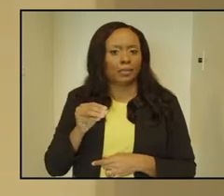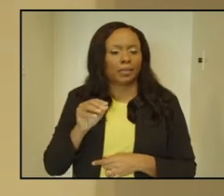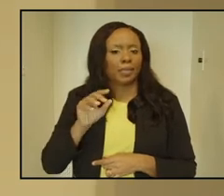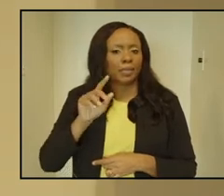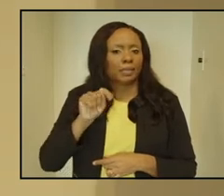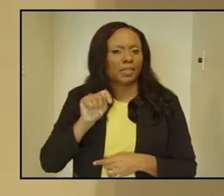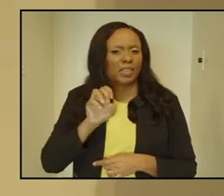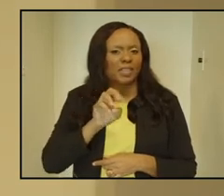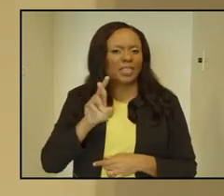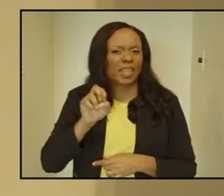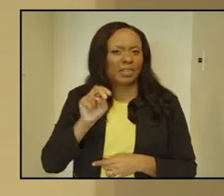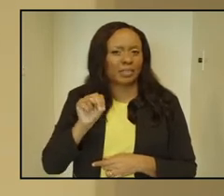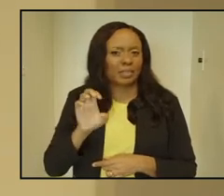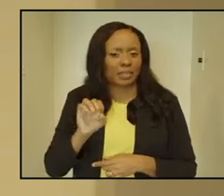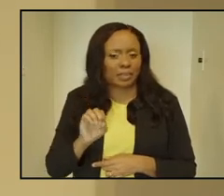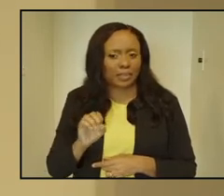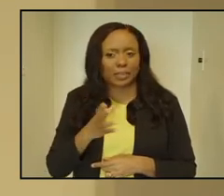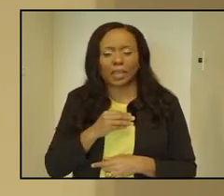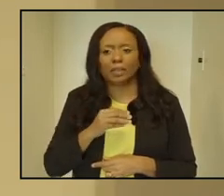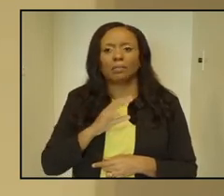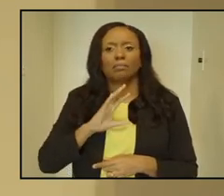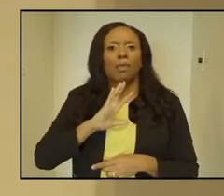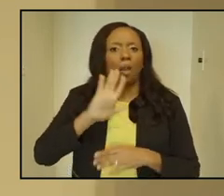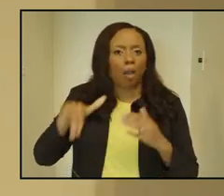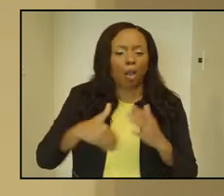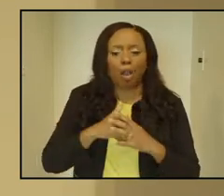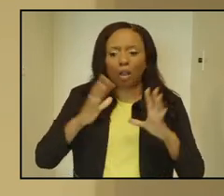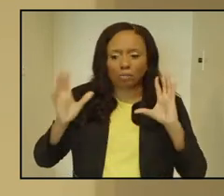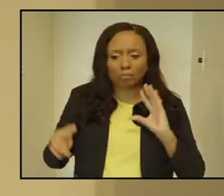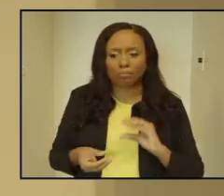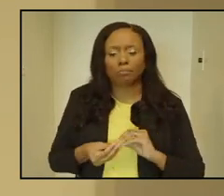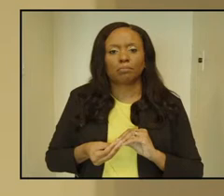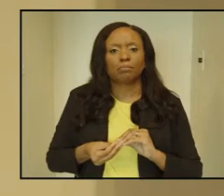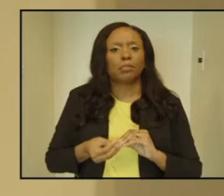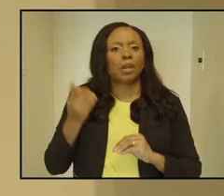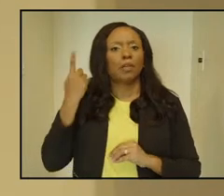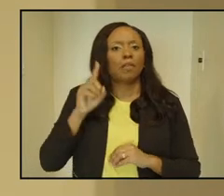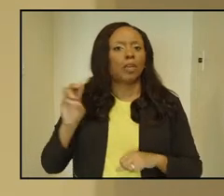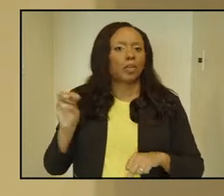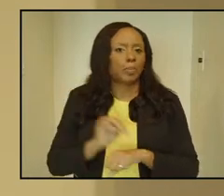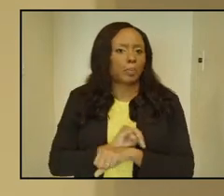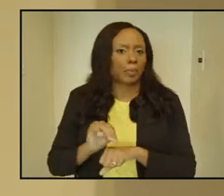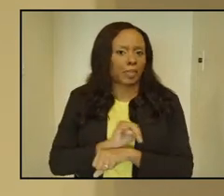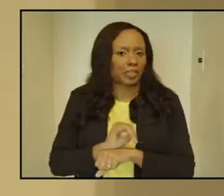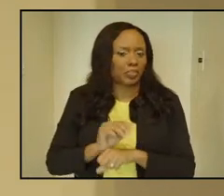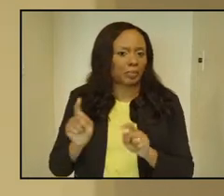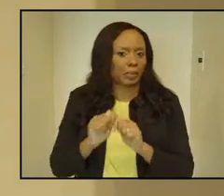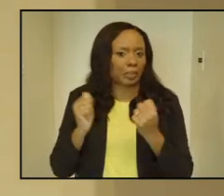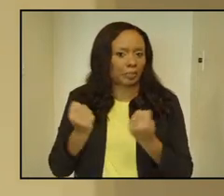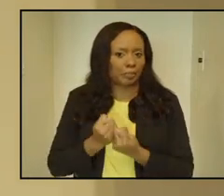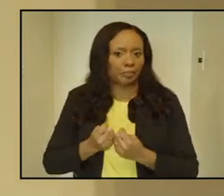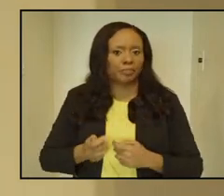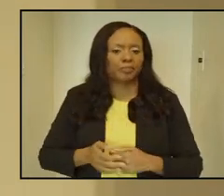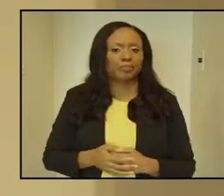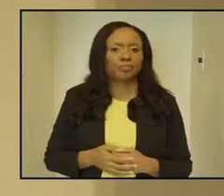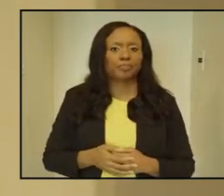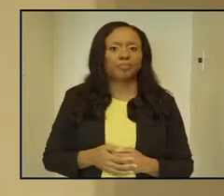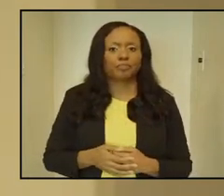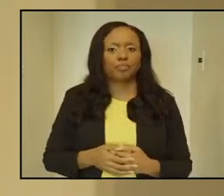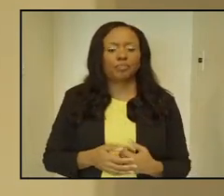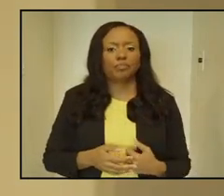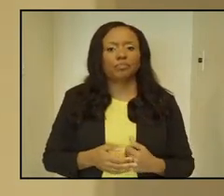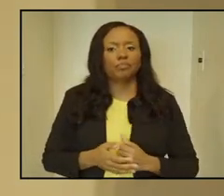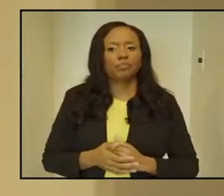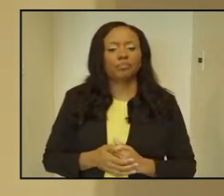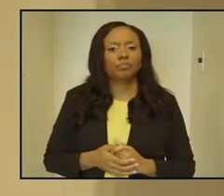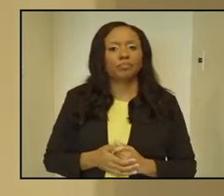and the entire MIST team, we shall ever remain grateful to you. To the other significant